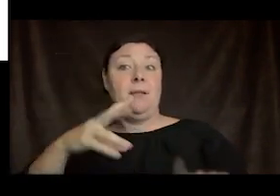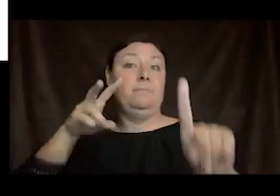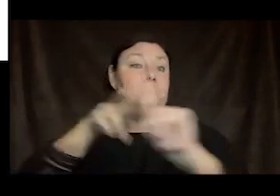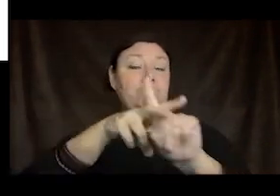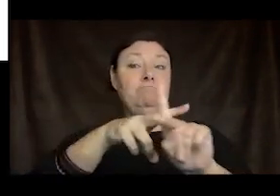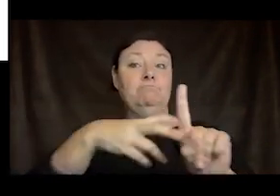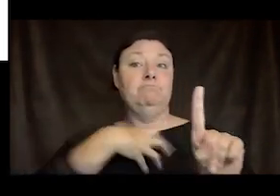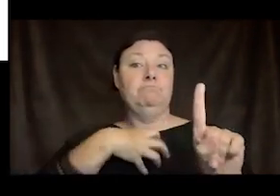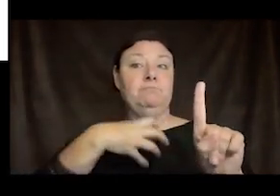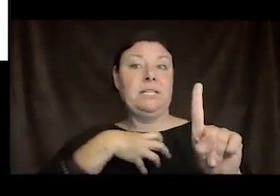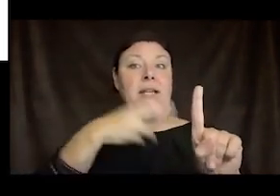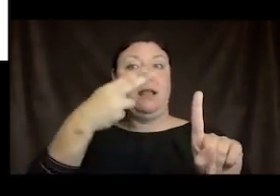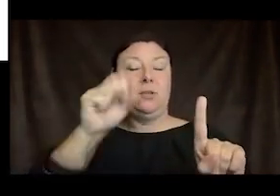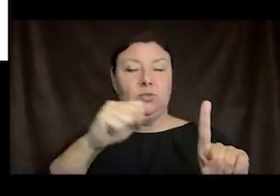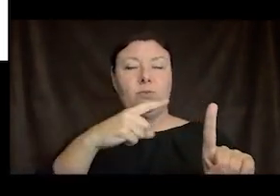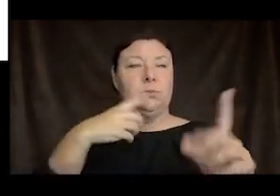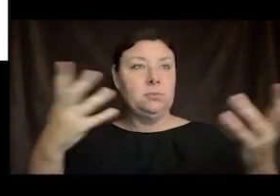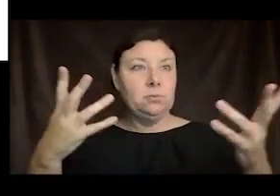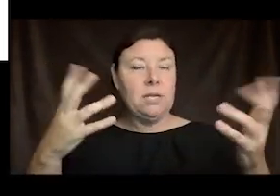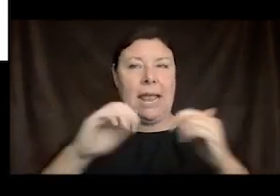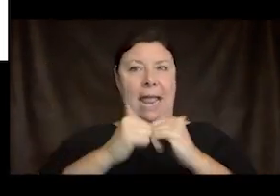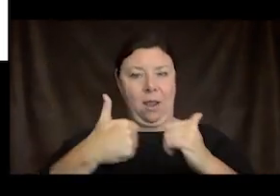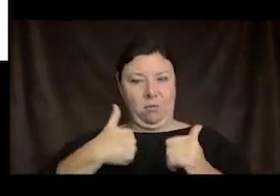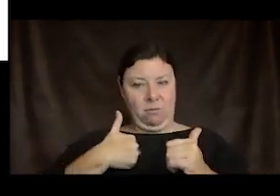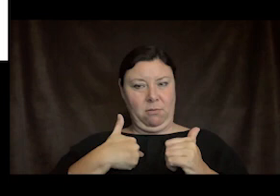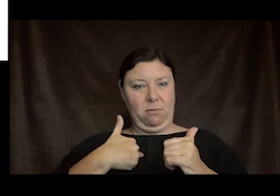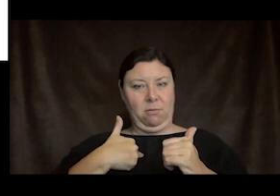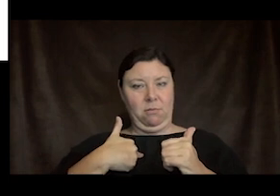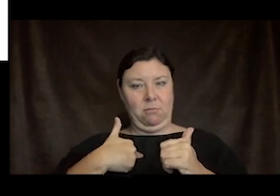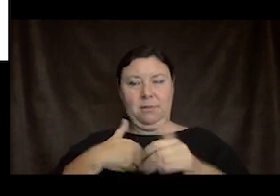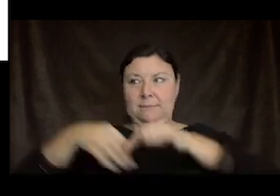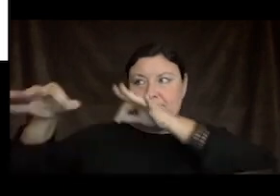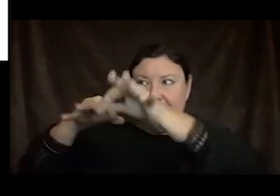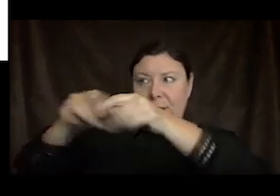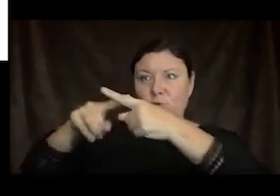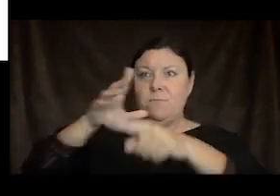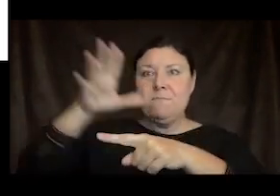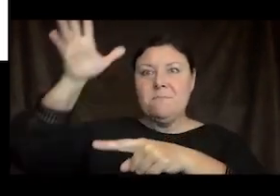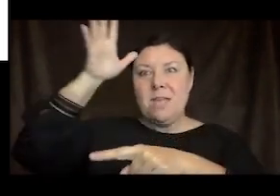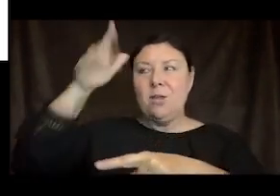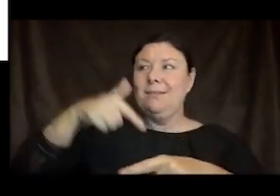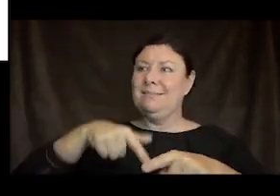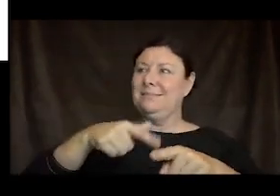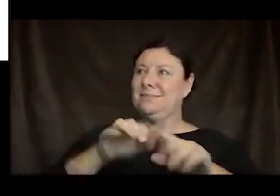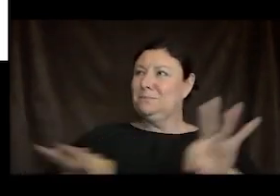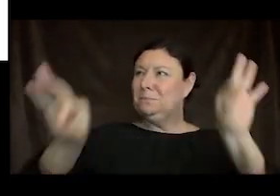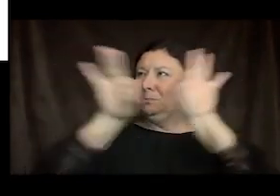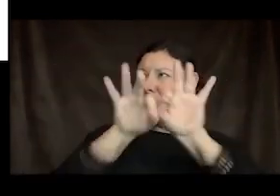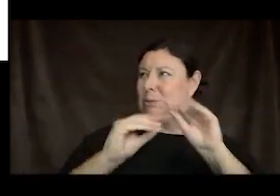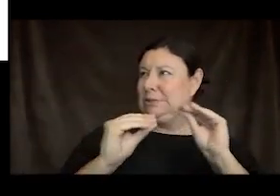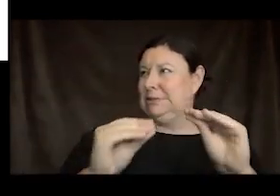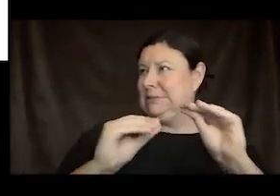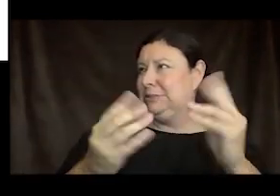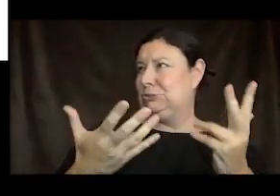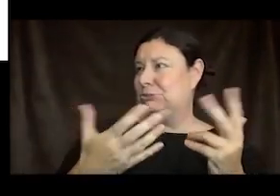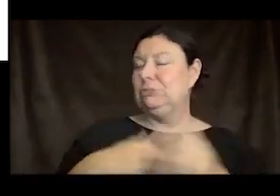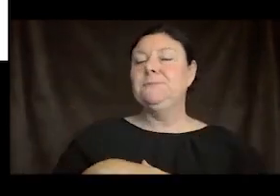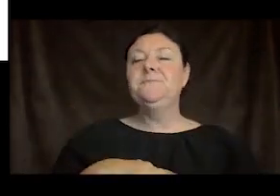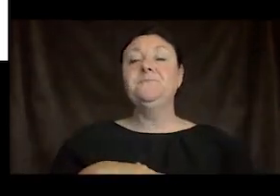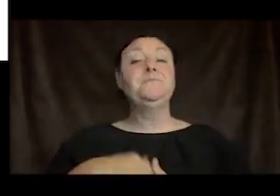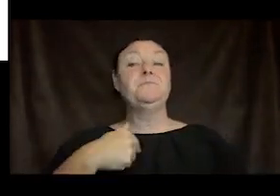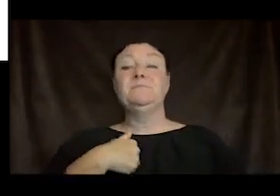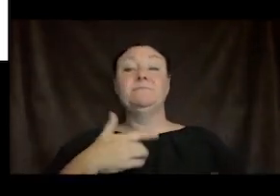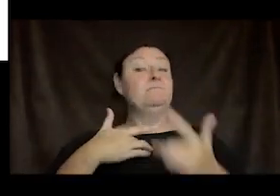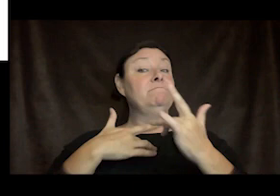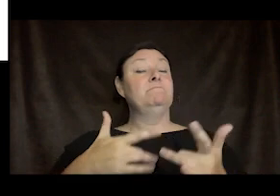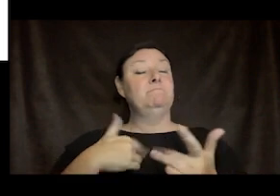defend these choices as relevant to parents and to the community? Well, the thing that I always teach my student teachers is something that I